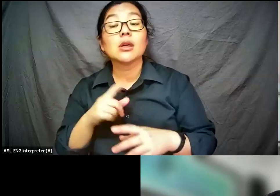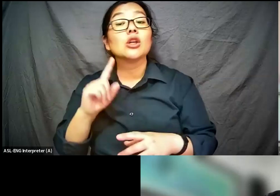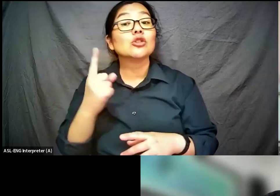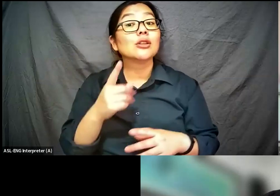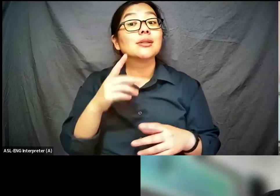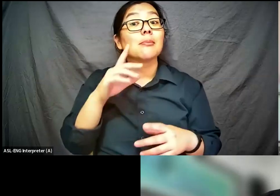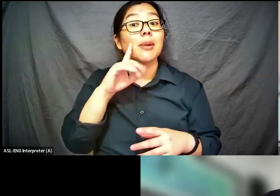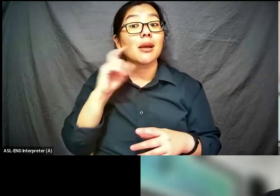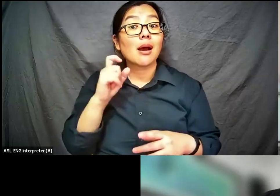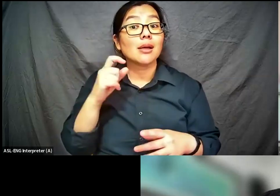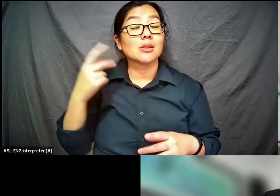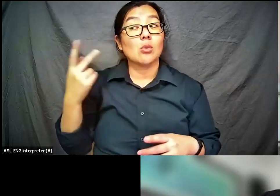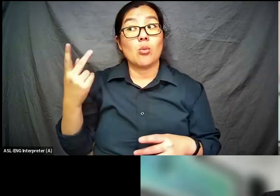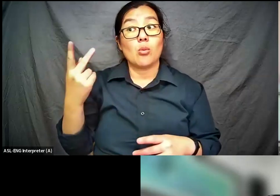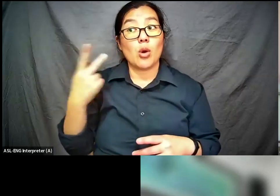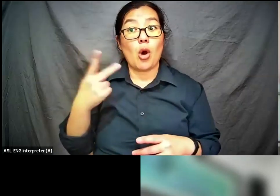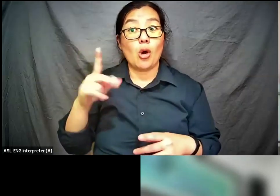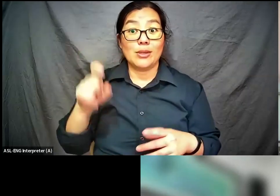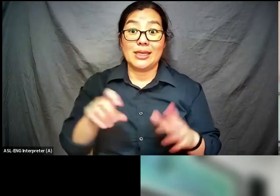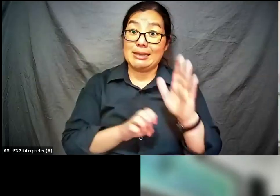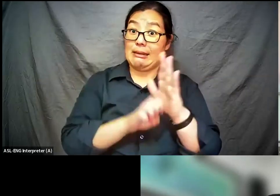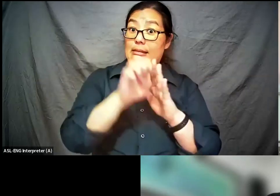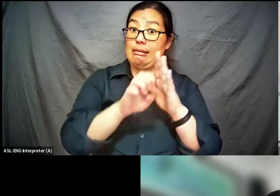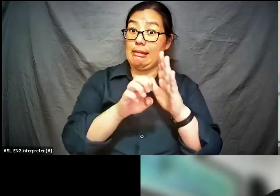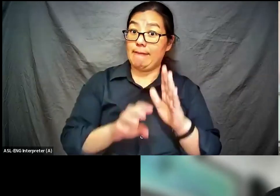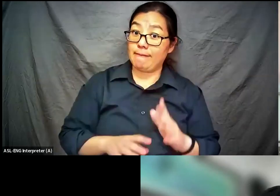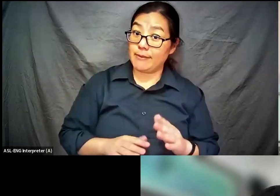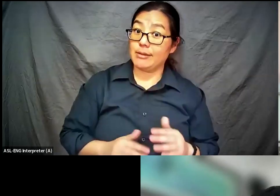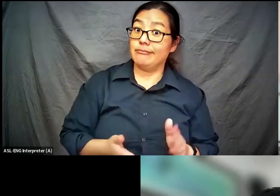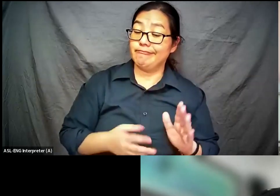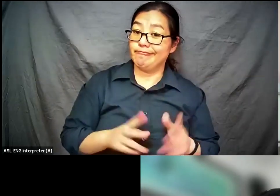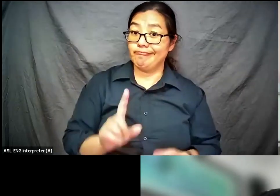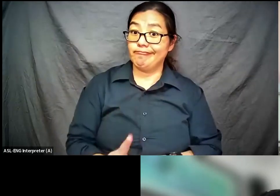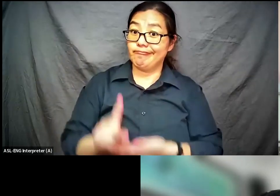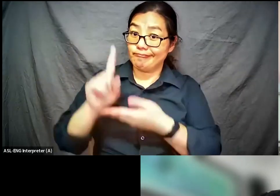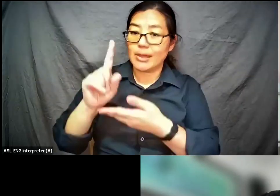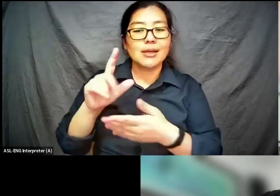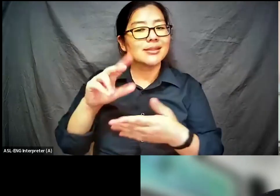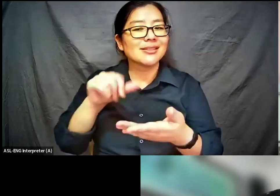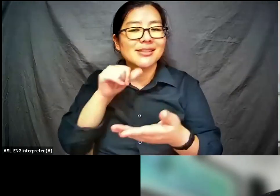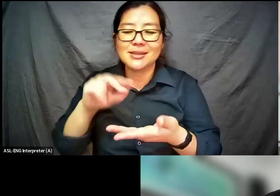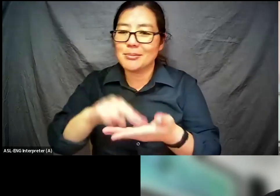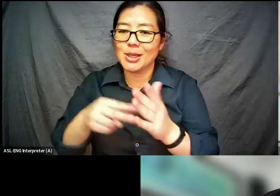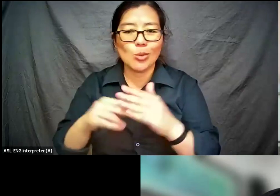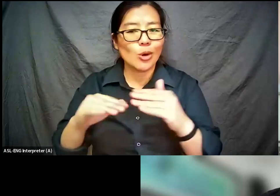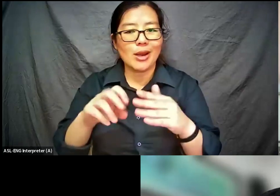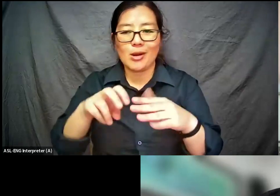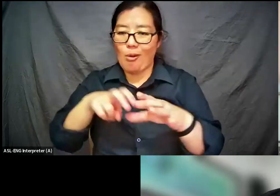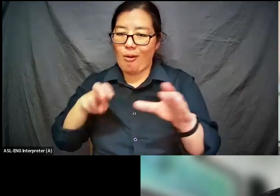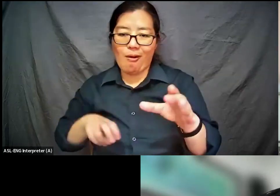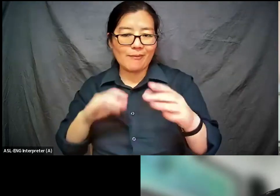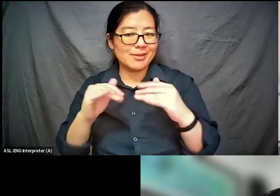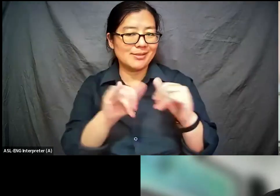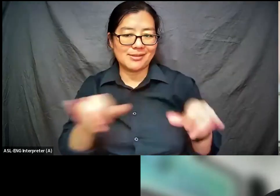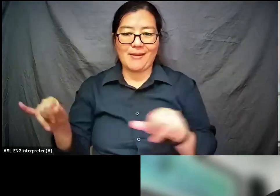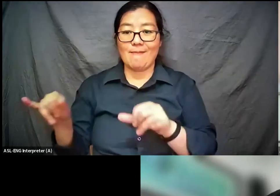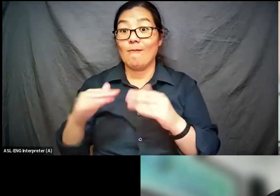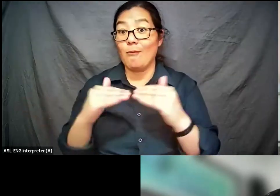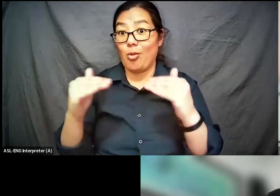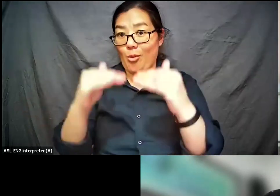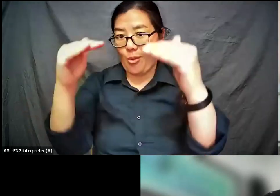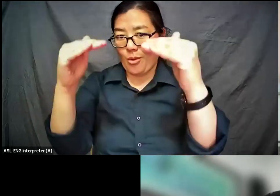know, if they don't see value in it, they will get rid of it. So it does become an effort for folks who want to